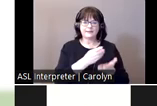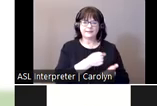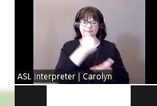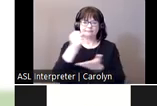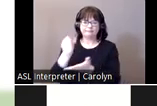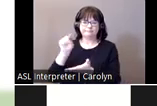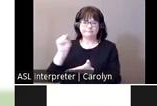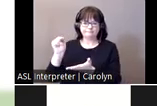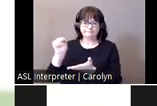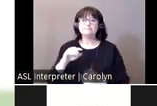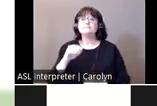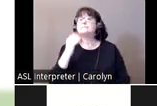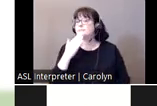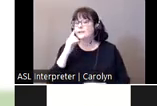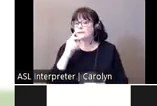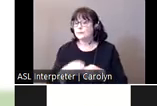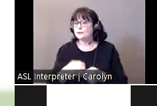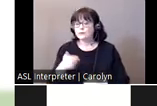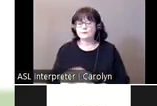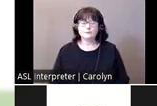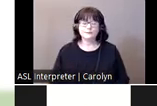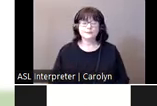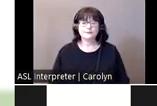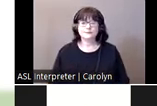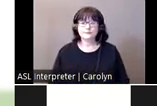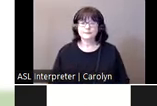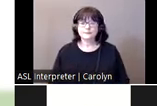well. So thanks for mentioning that in the chat as well, Lisa.